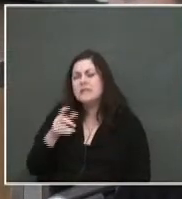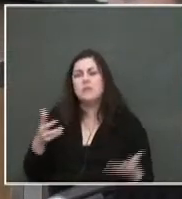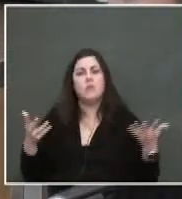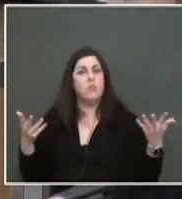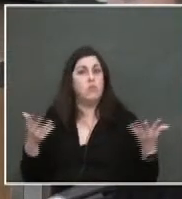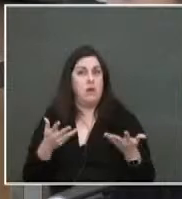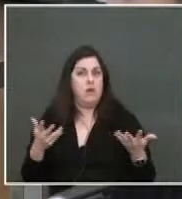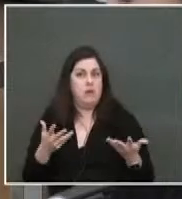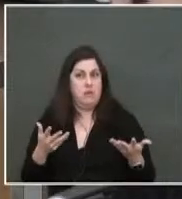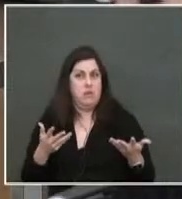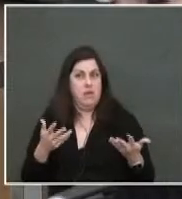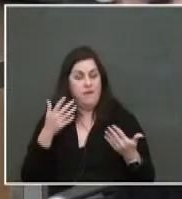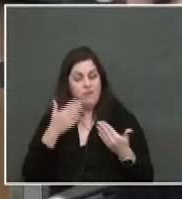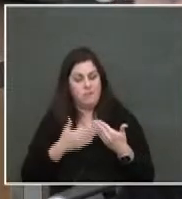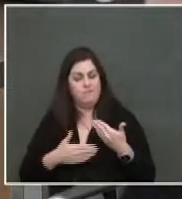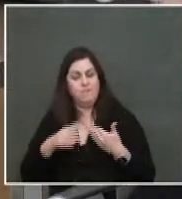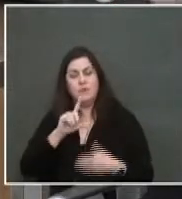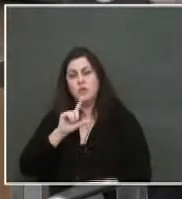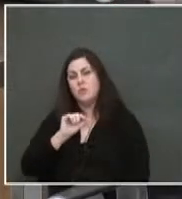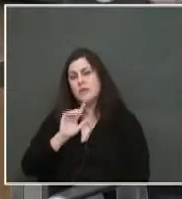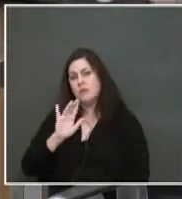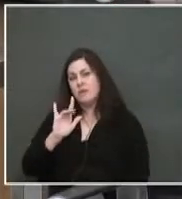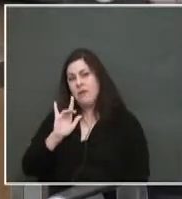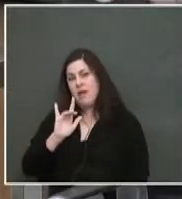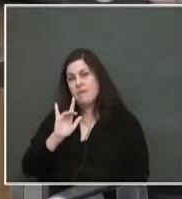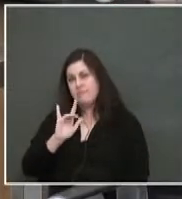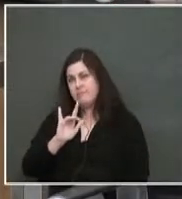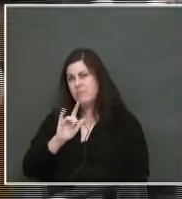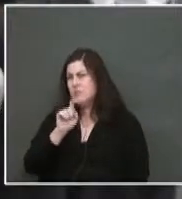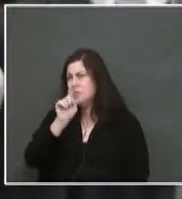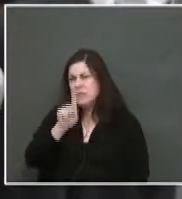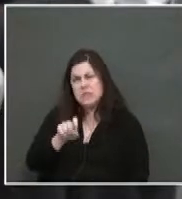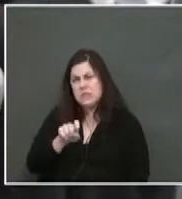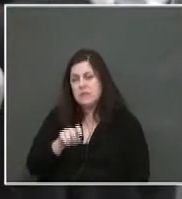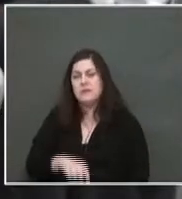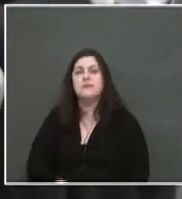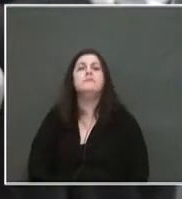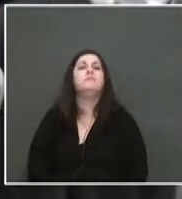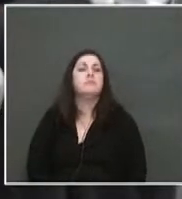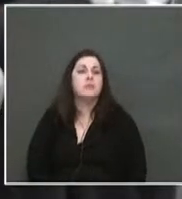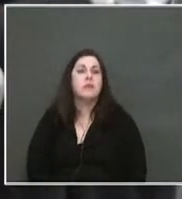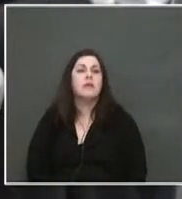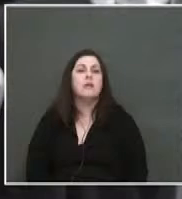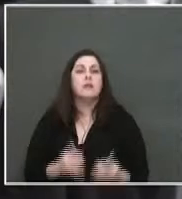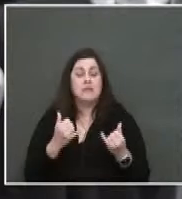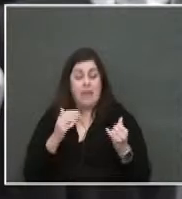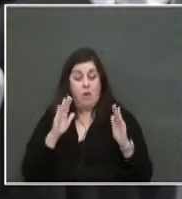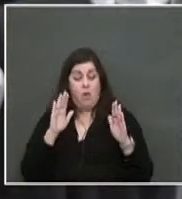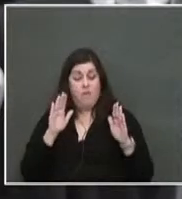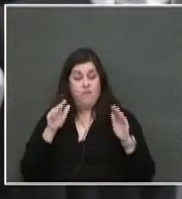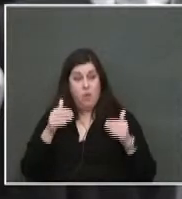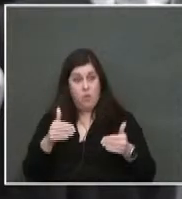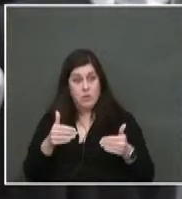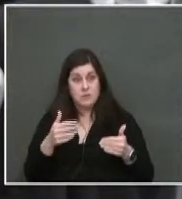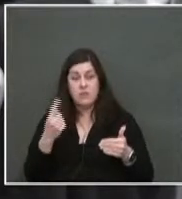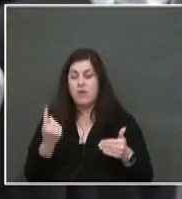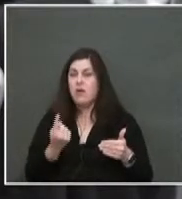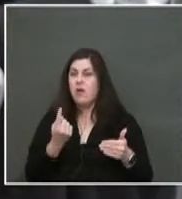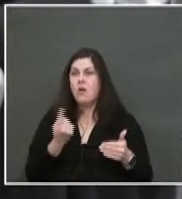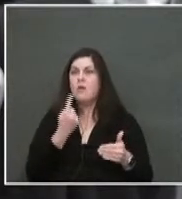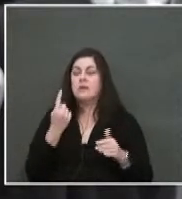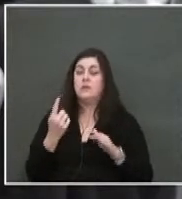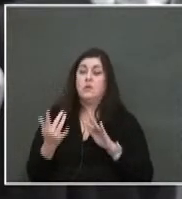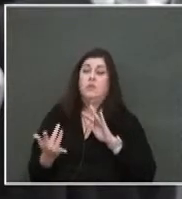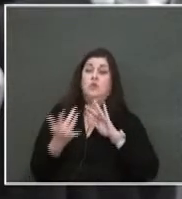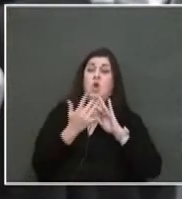you look forward for the rest of 2025 and beyond? Well, our focus remains on processing the